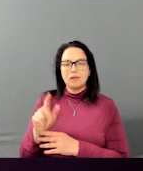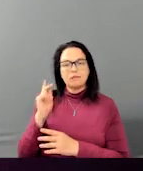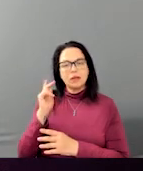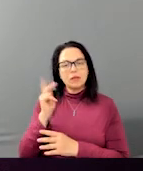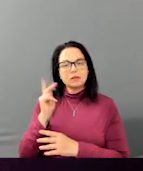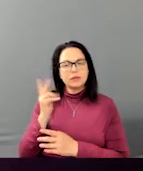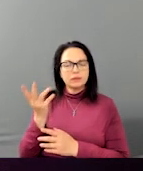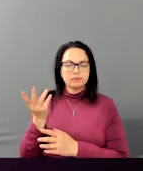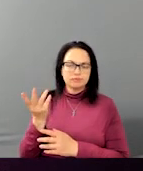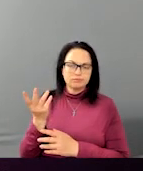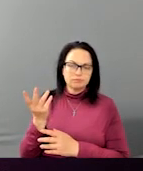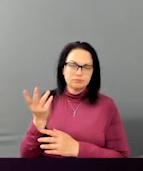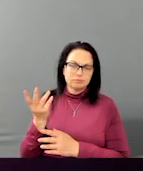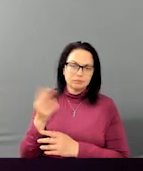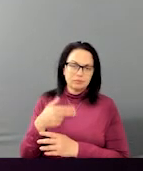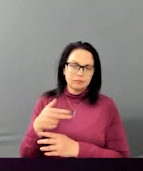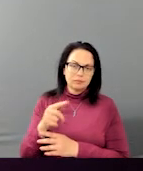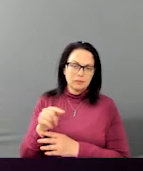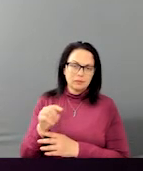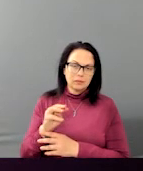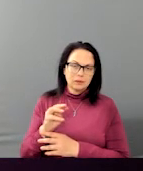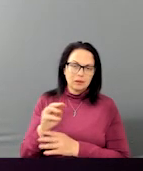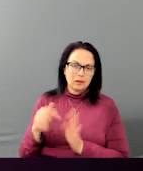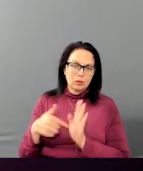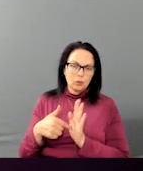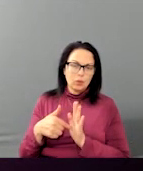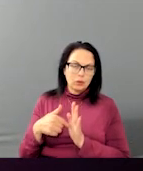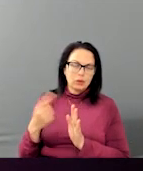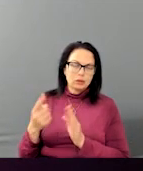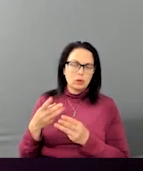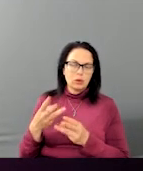philosophy, HTML DOM rendering is the only way to go.